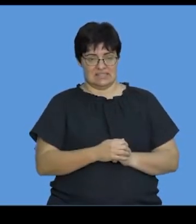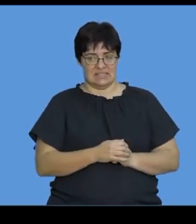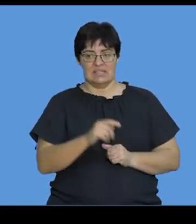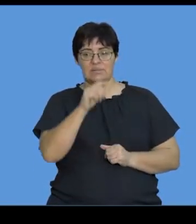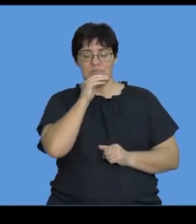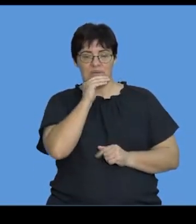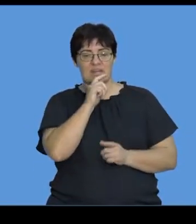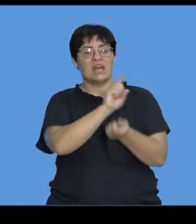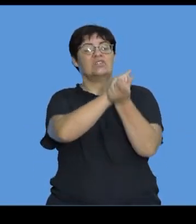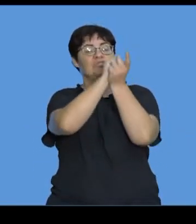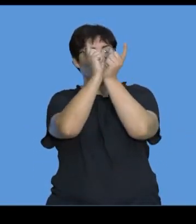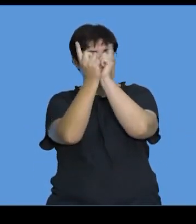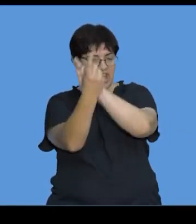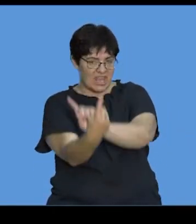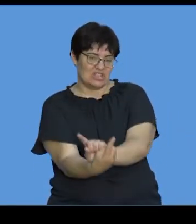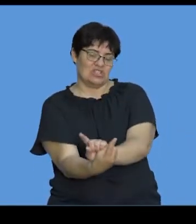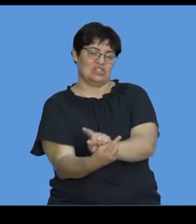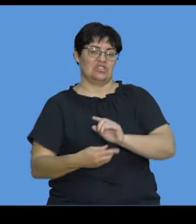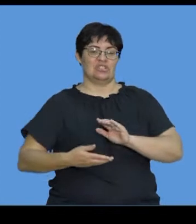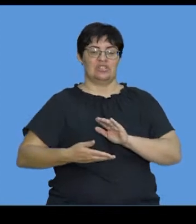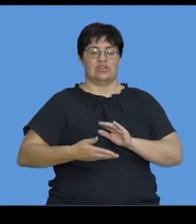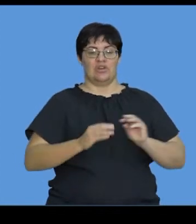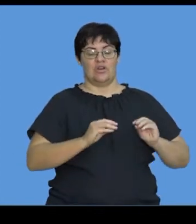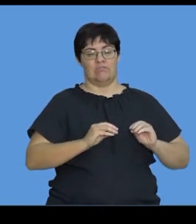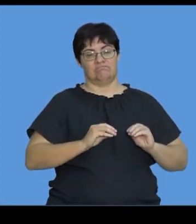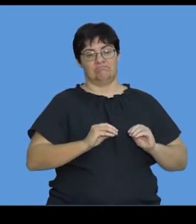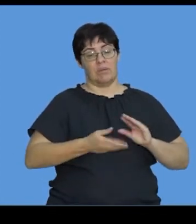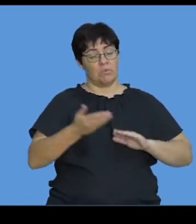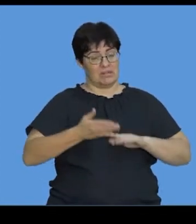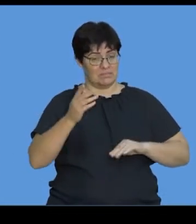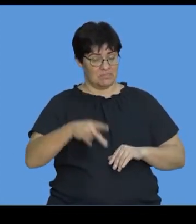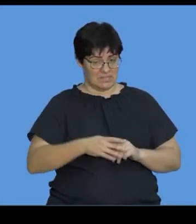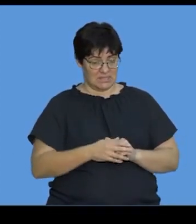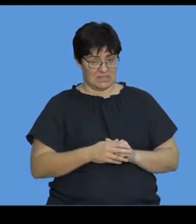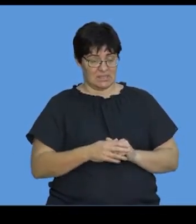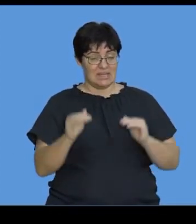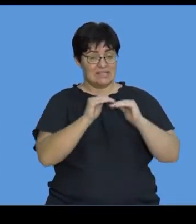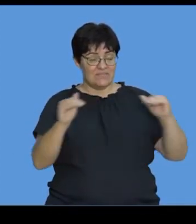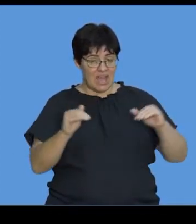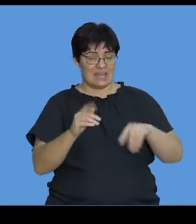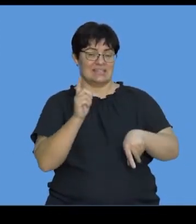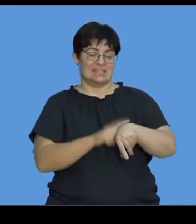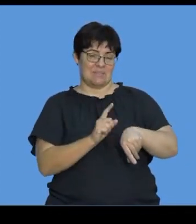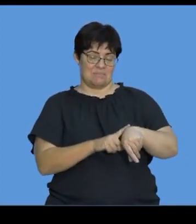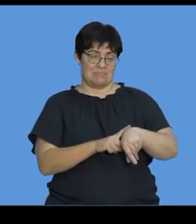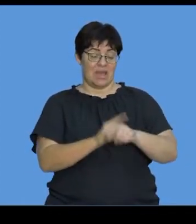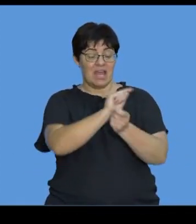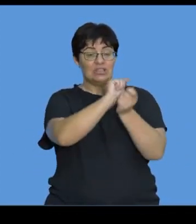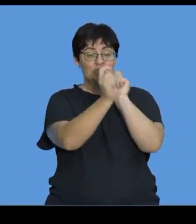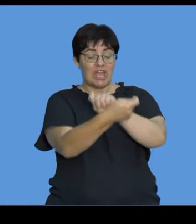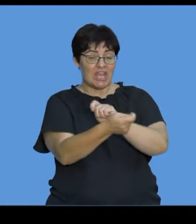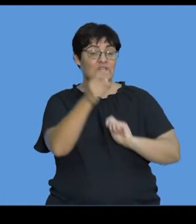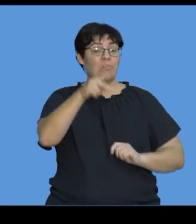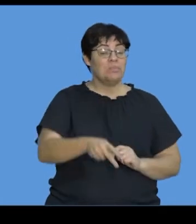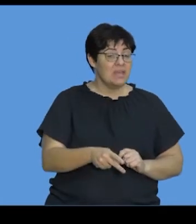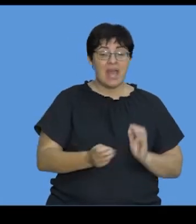a change in momentum divided by time. That change in momentum